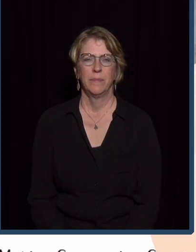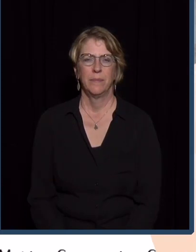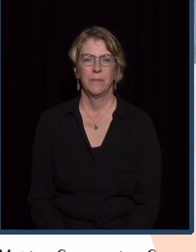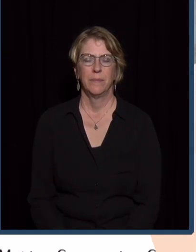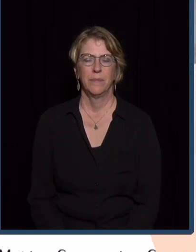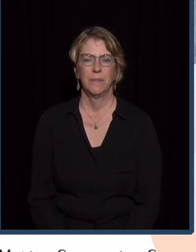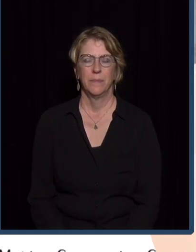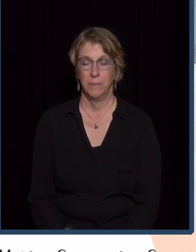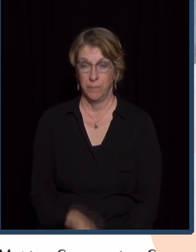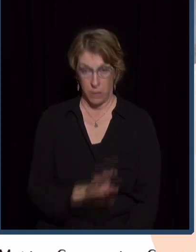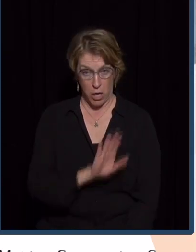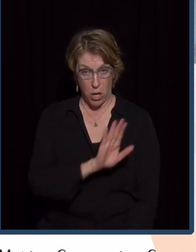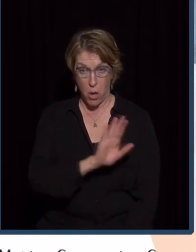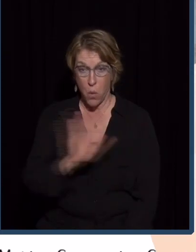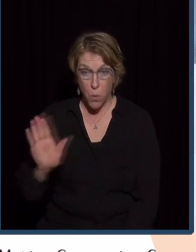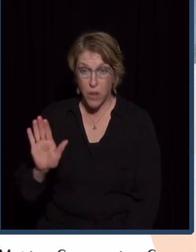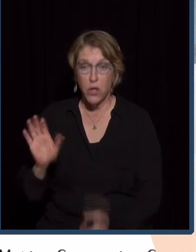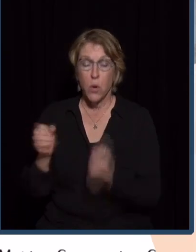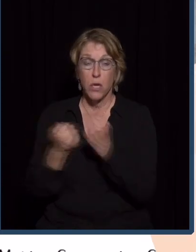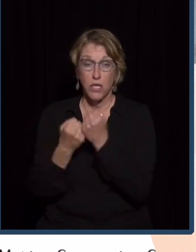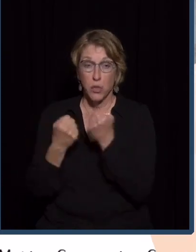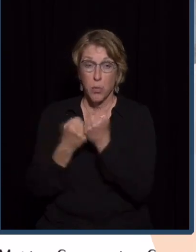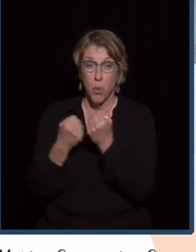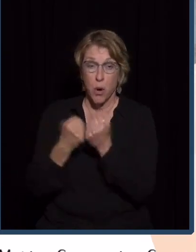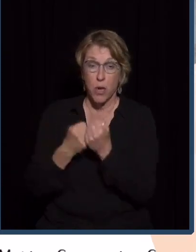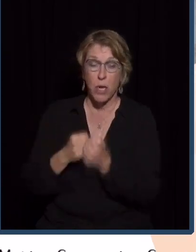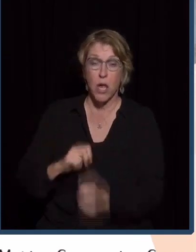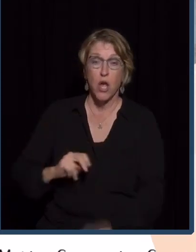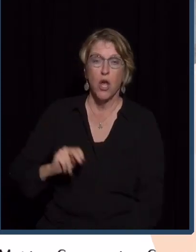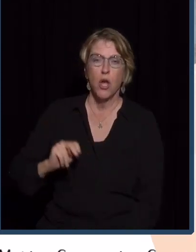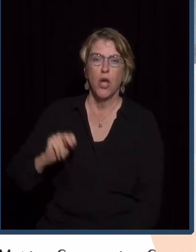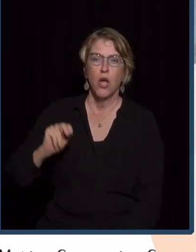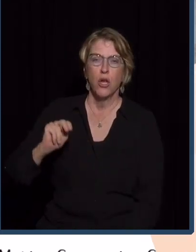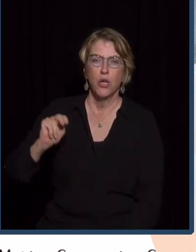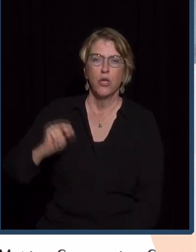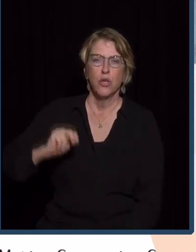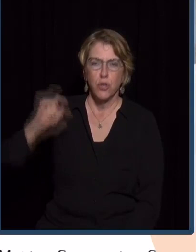With your support, North Memorial Health will transform its